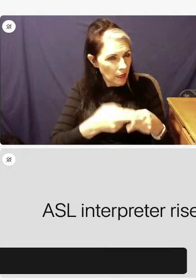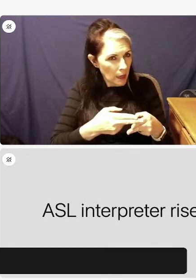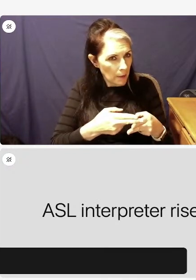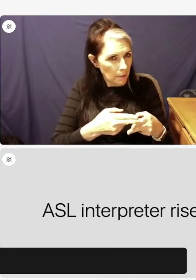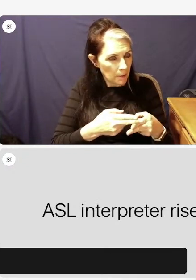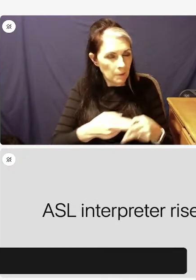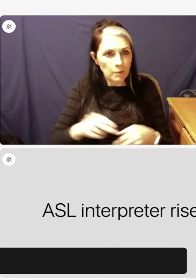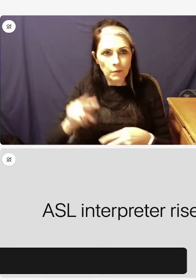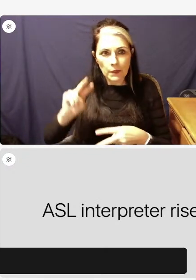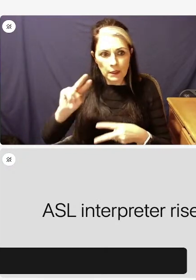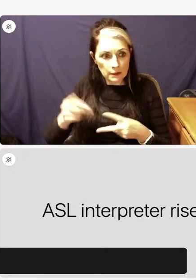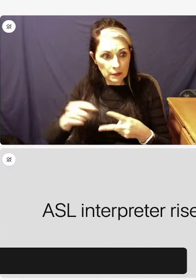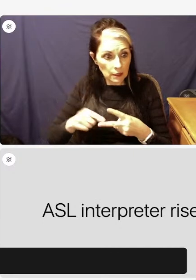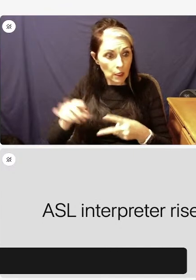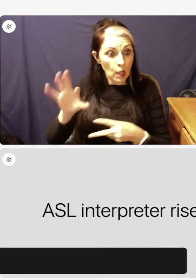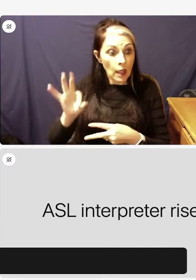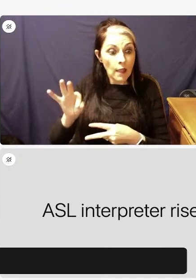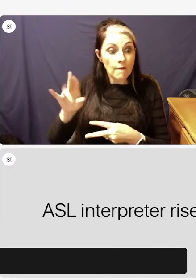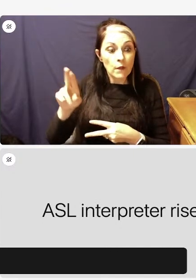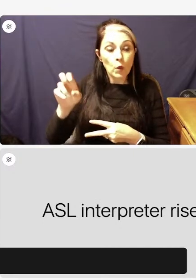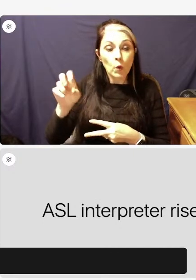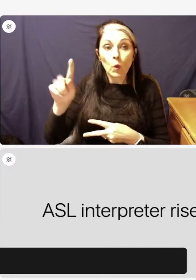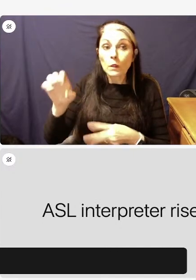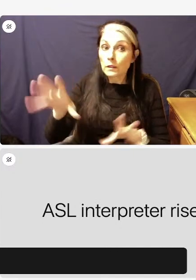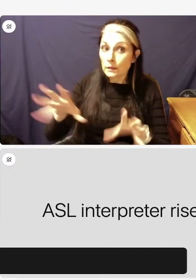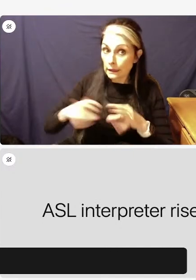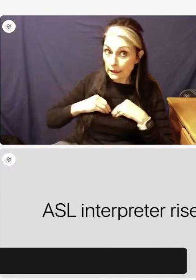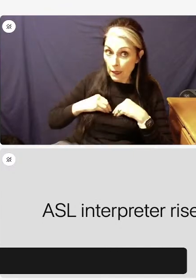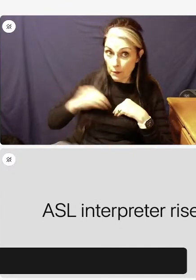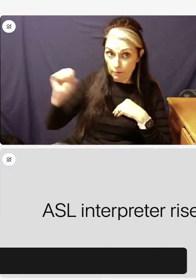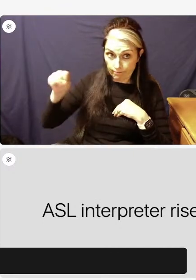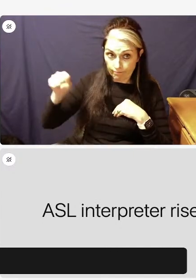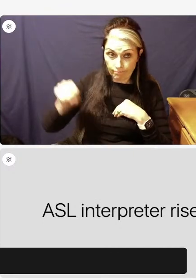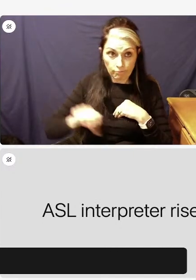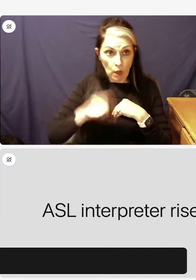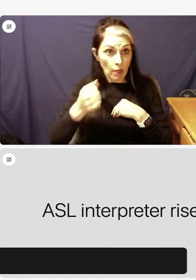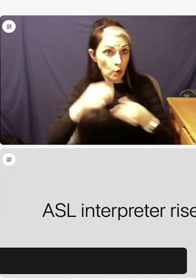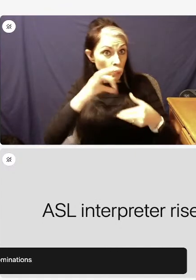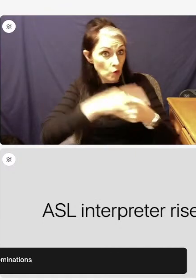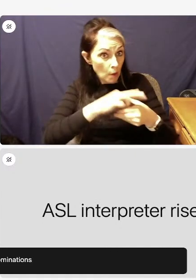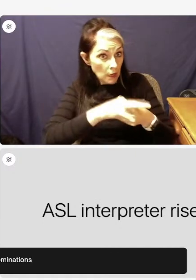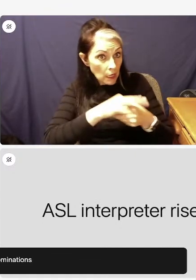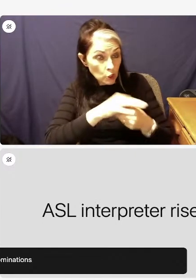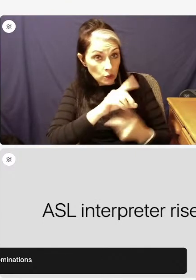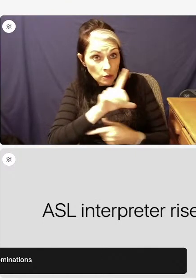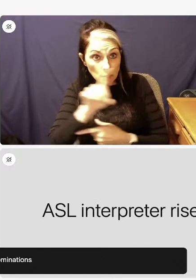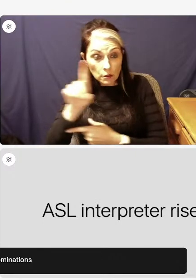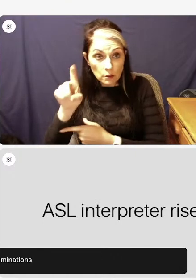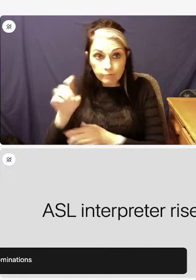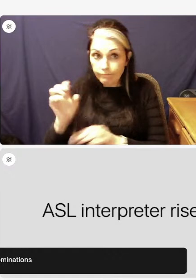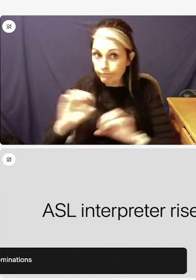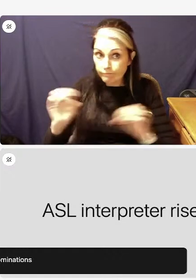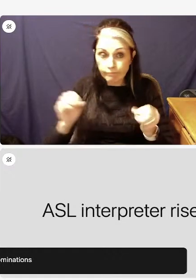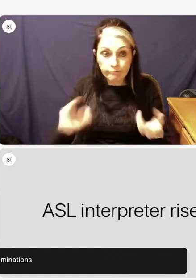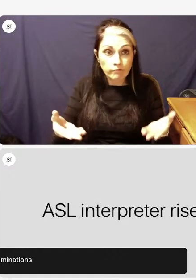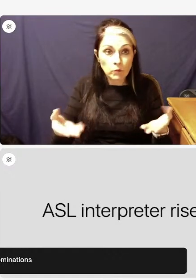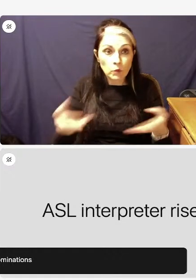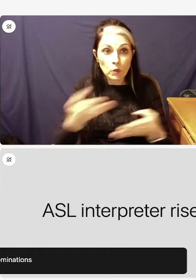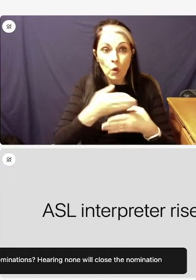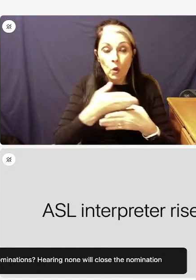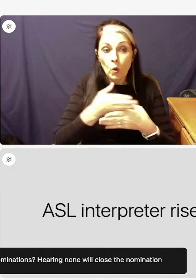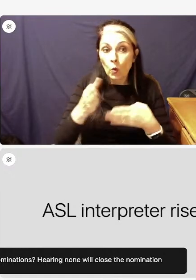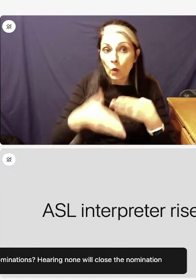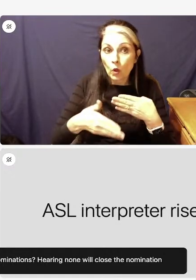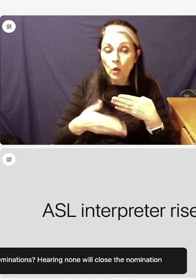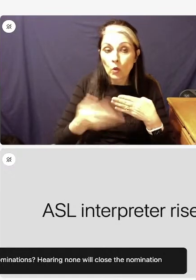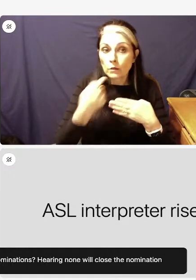nomination mr fuentes do you accept all right any other nominations hearing none will close the nomination period